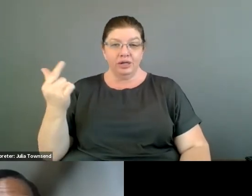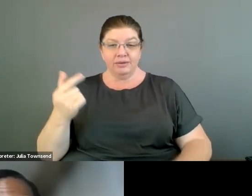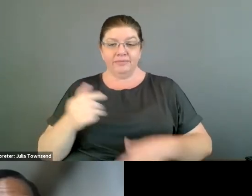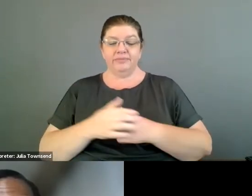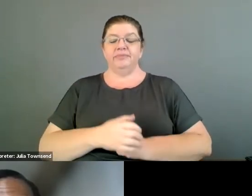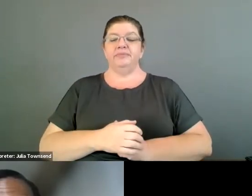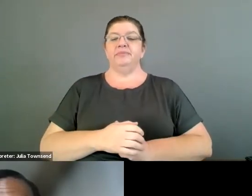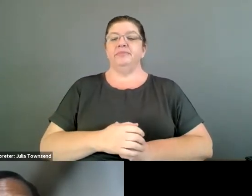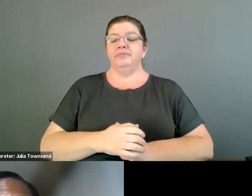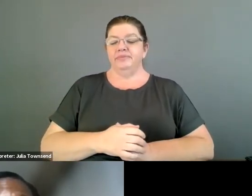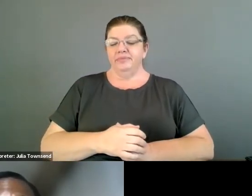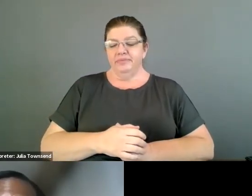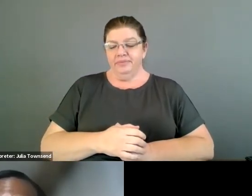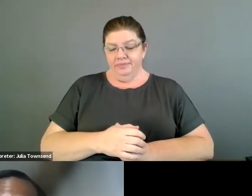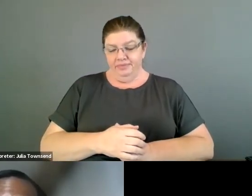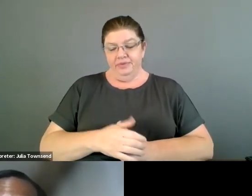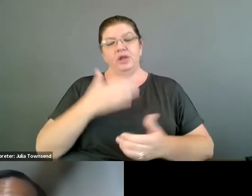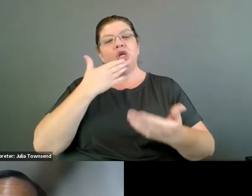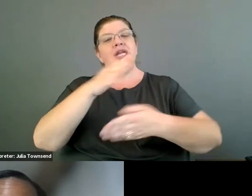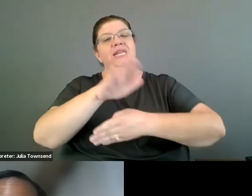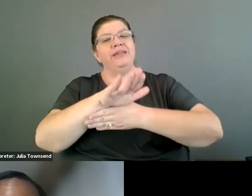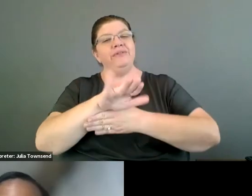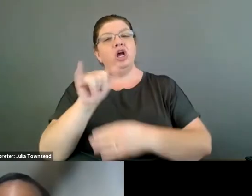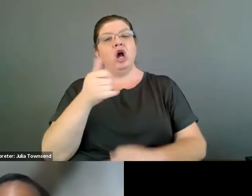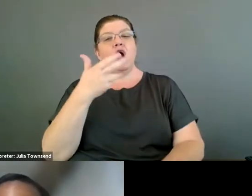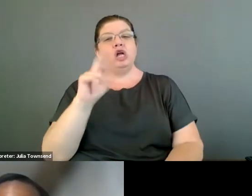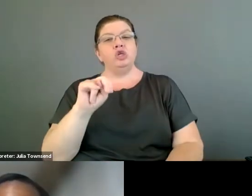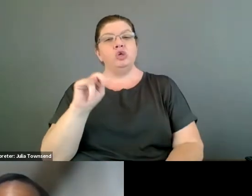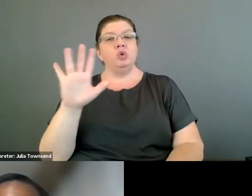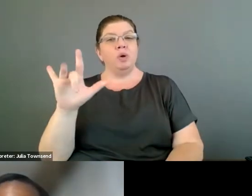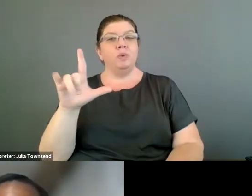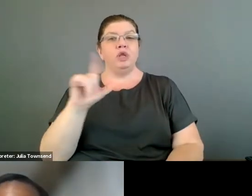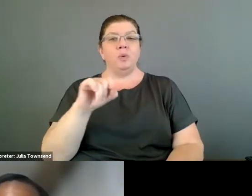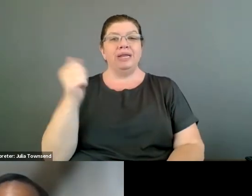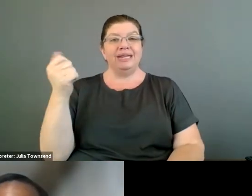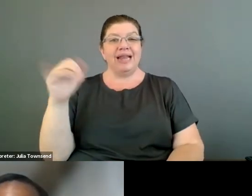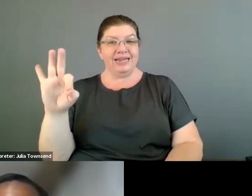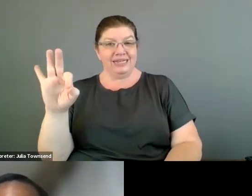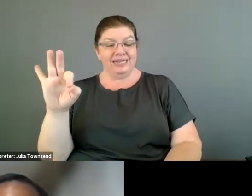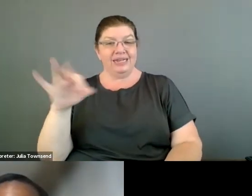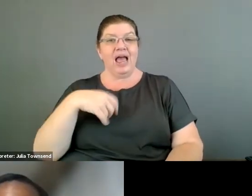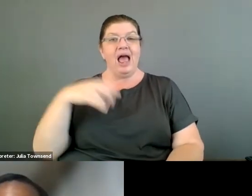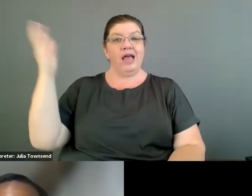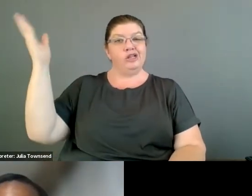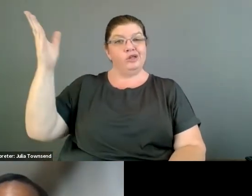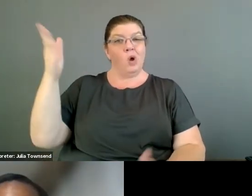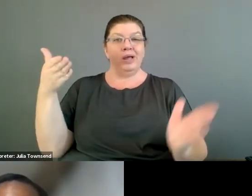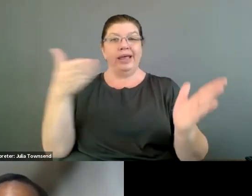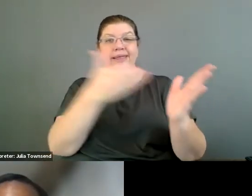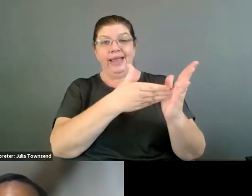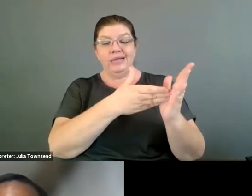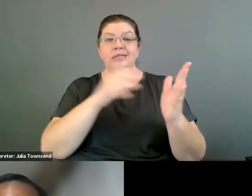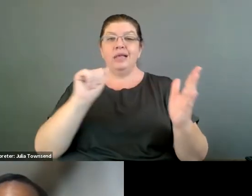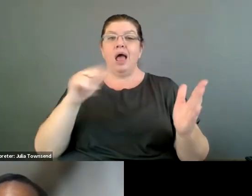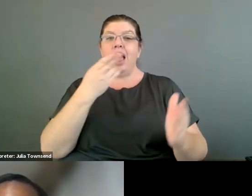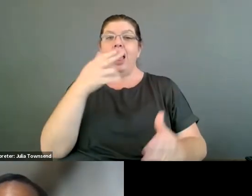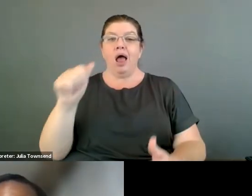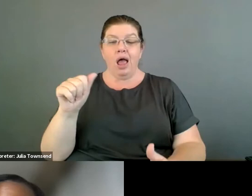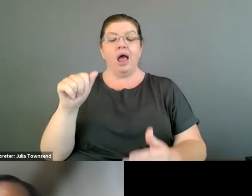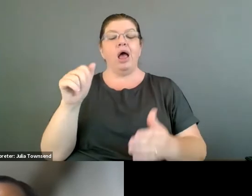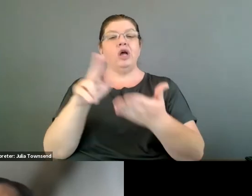Good evening. In June 25th of 2019, I spoke out against the AHA